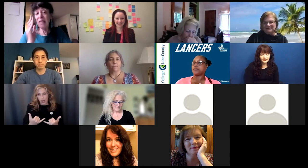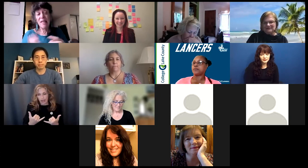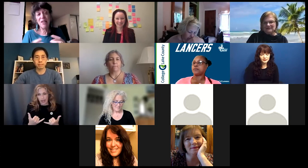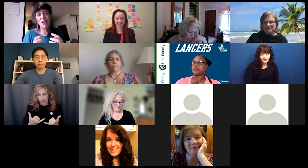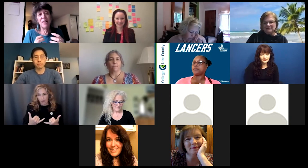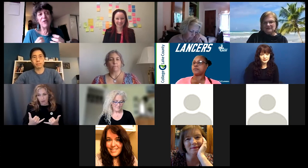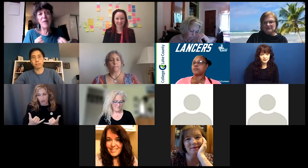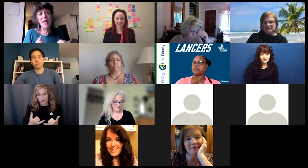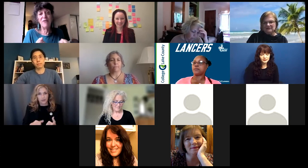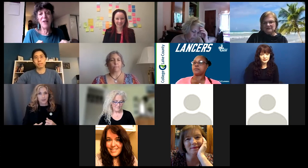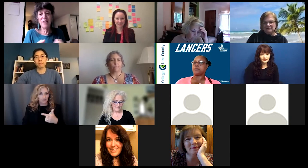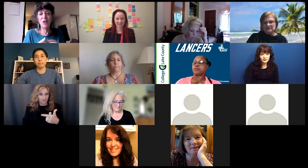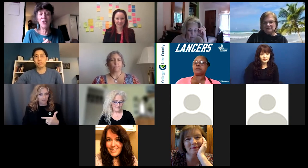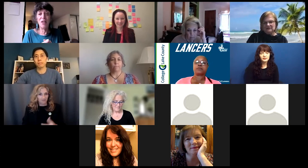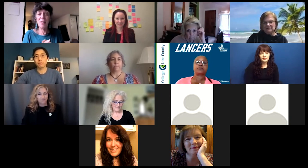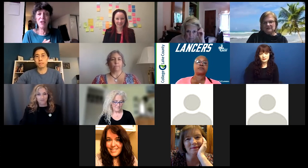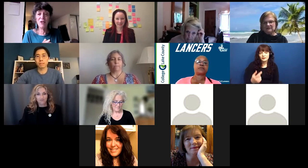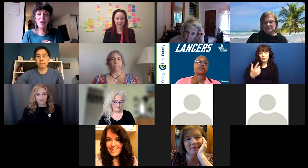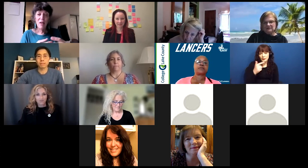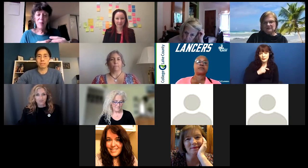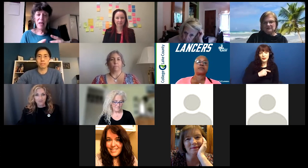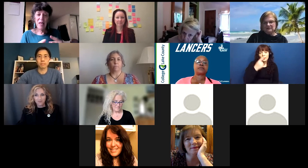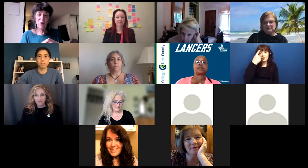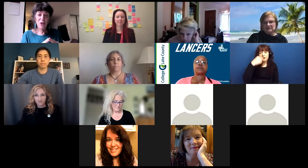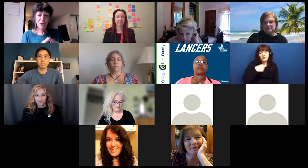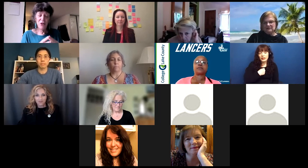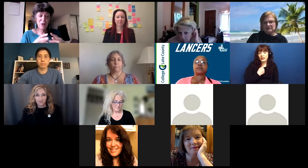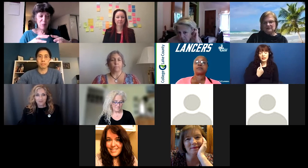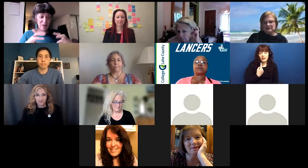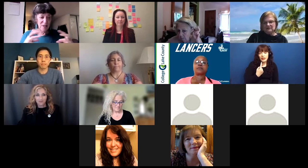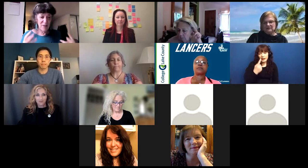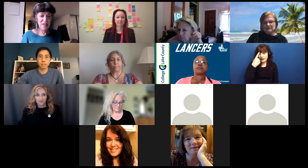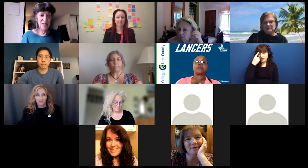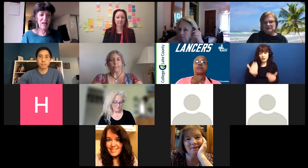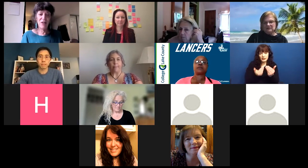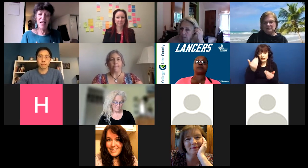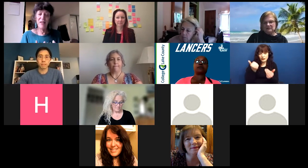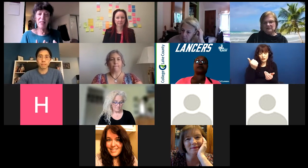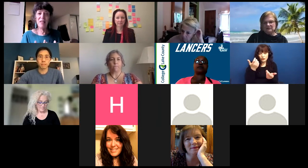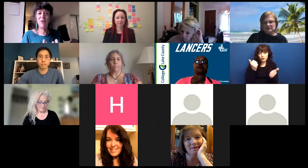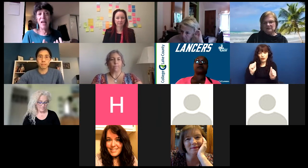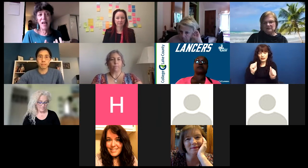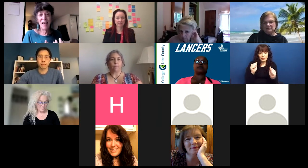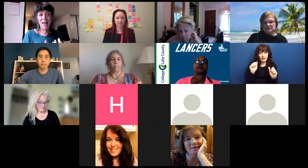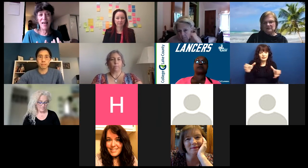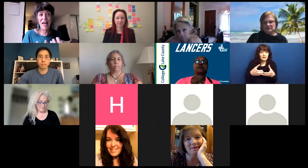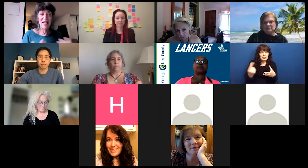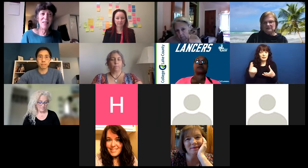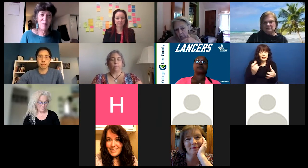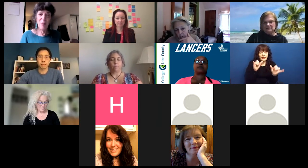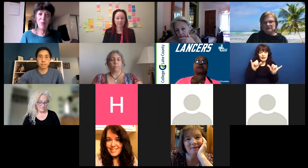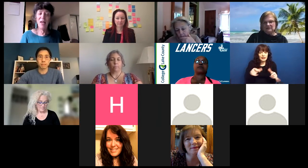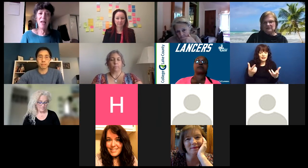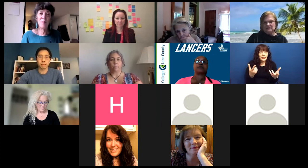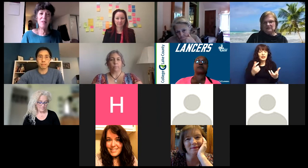me, I find it so much easier being able to put something together like this than writing an